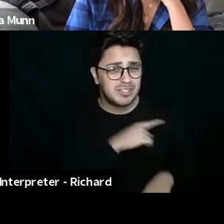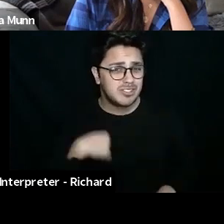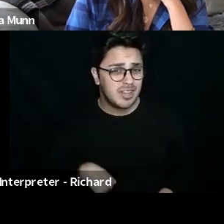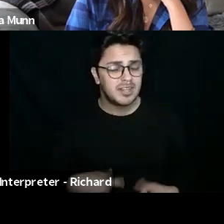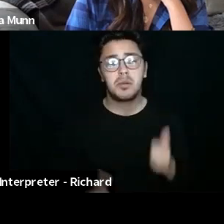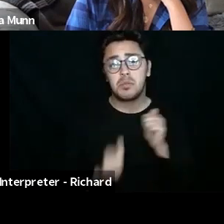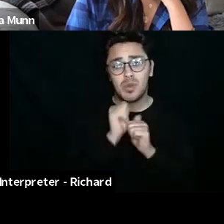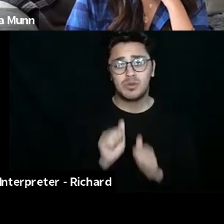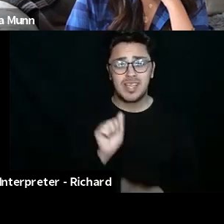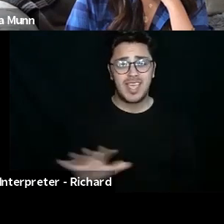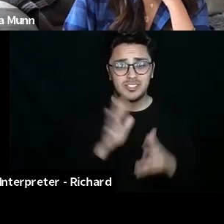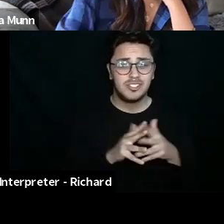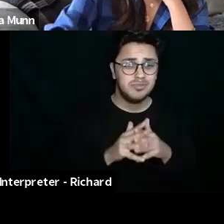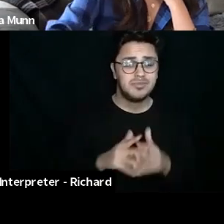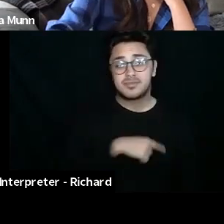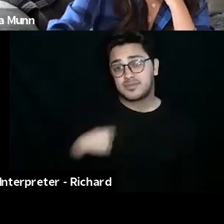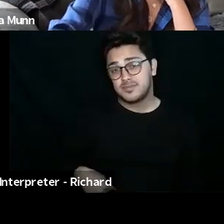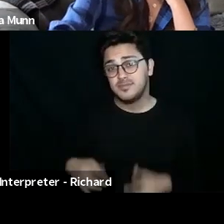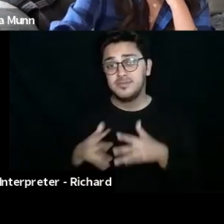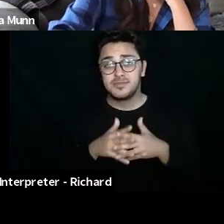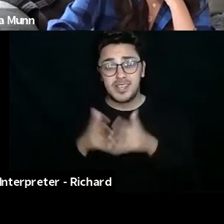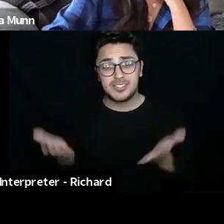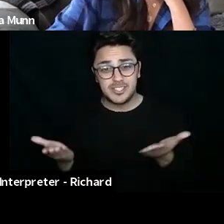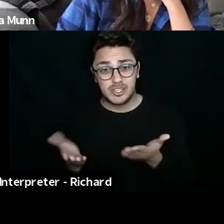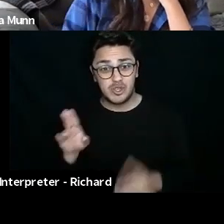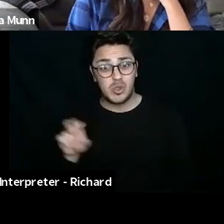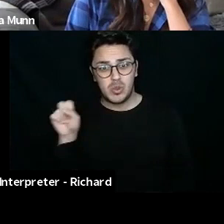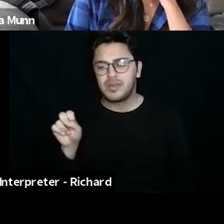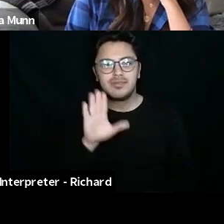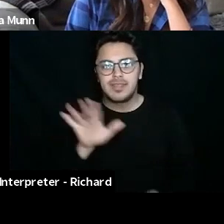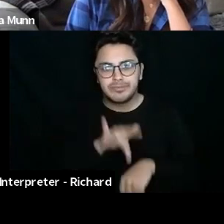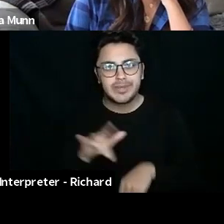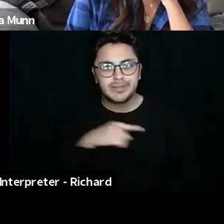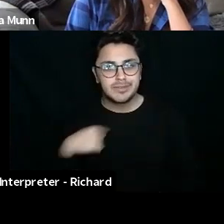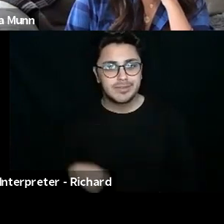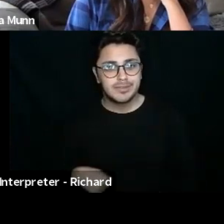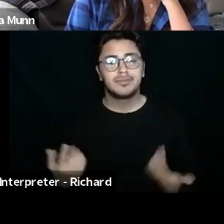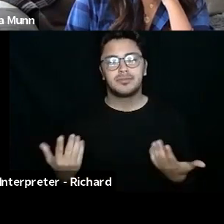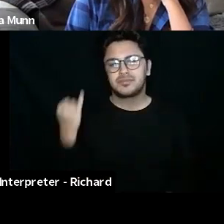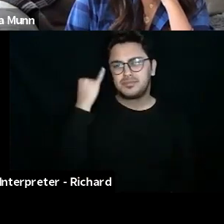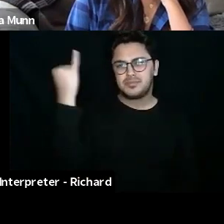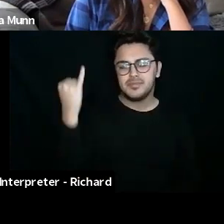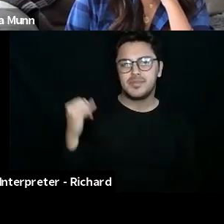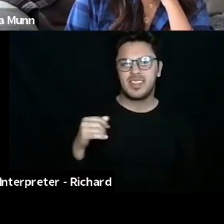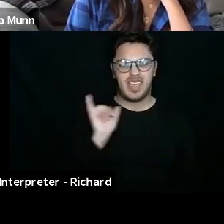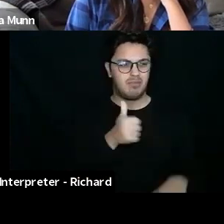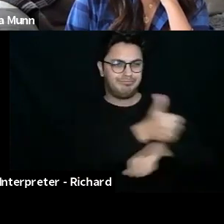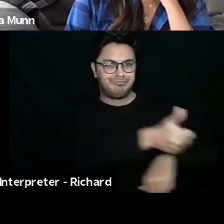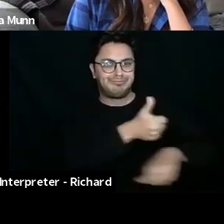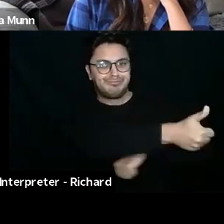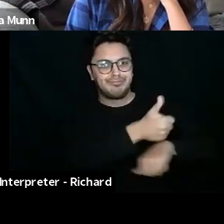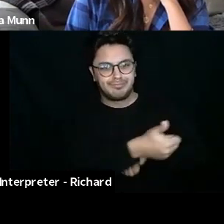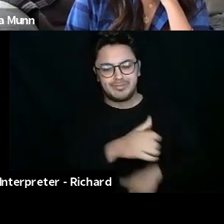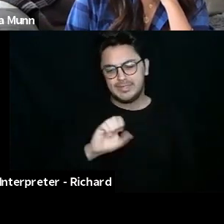Americans here, most of the Chinese Americans here have never been to China, have nothing to do with China. So this idea that this scapegoating happens